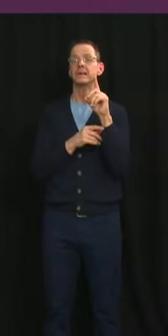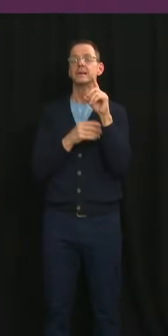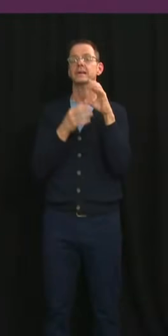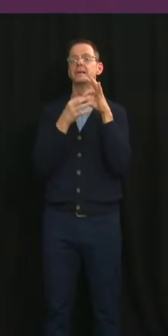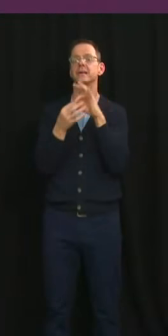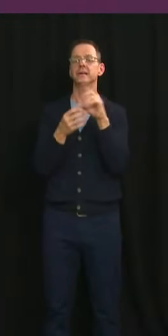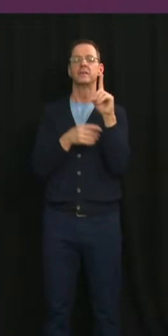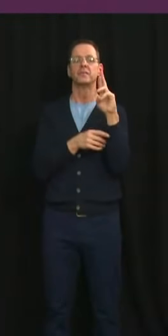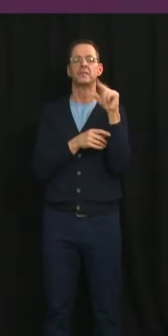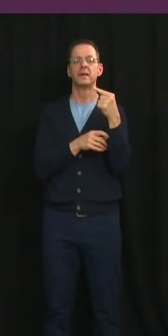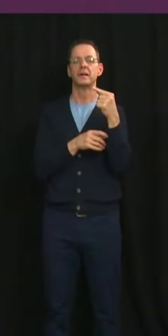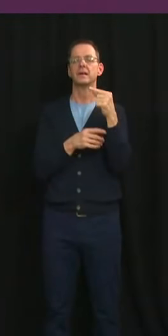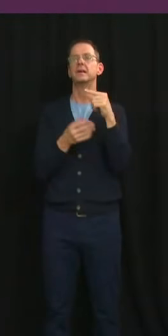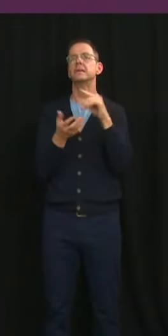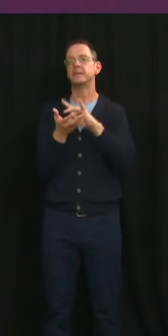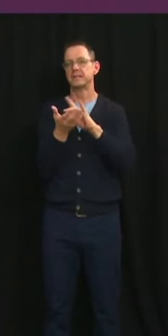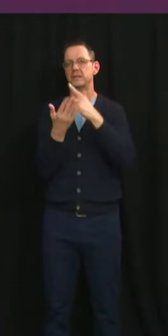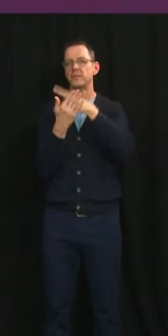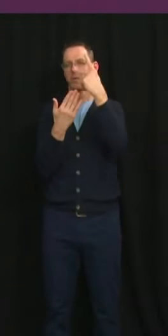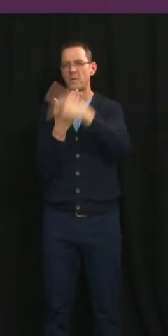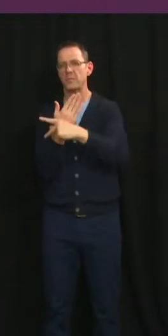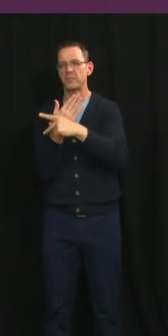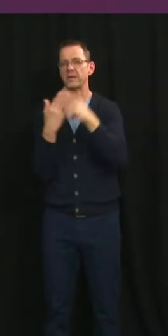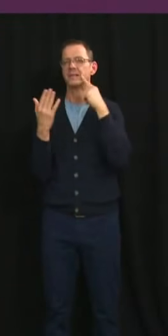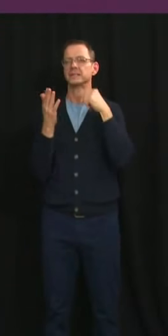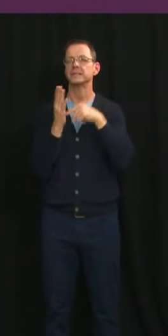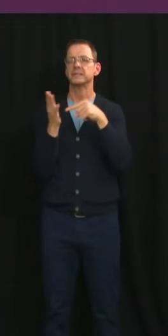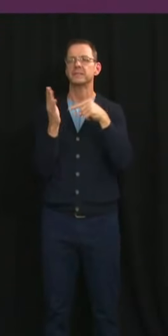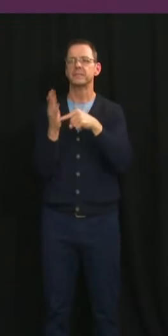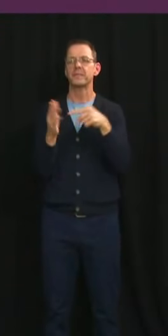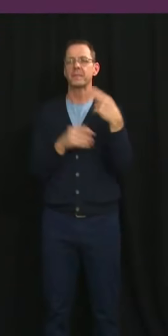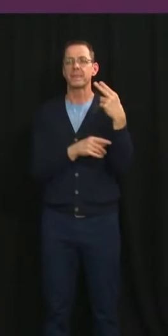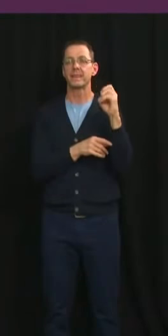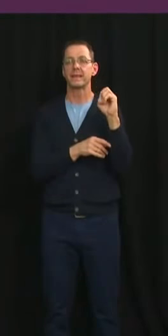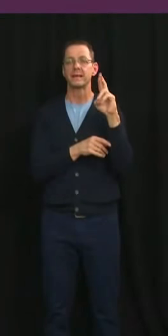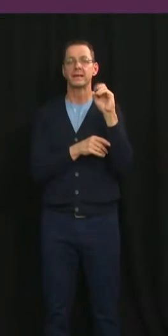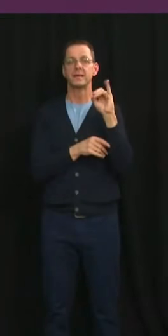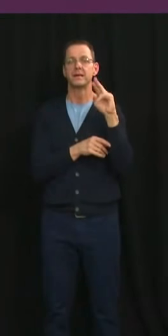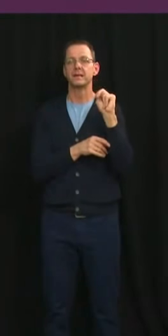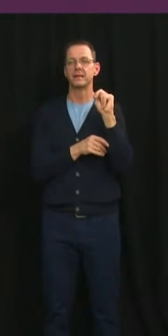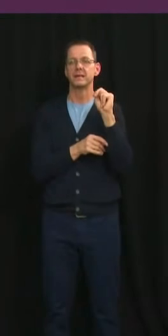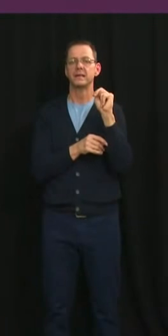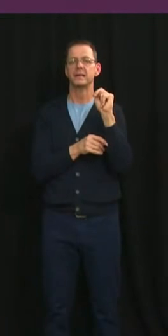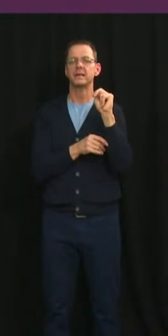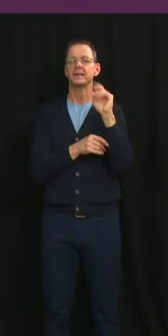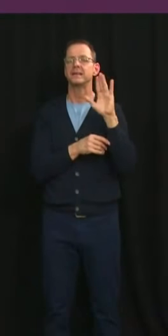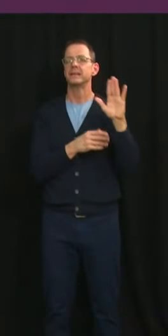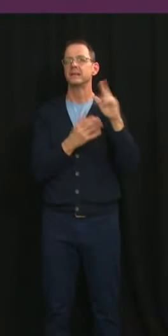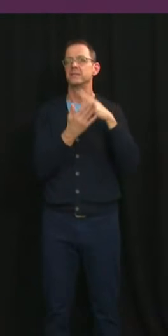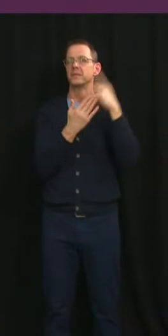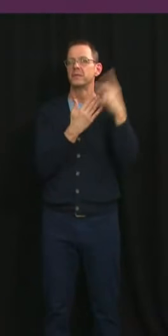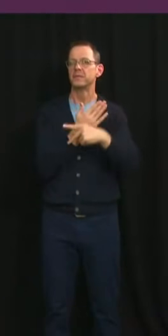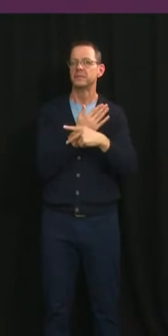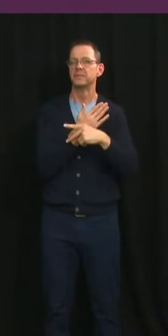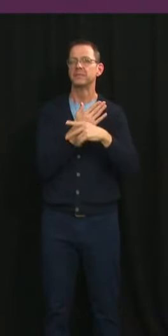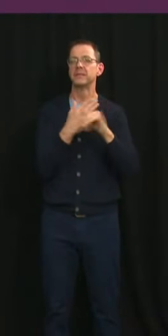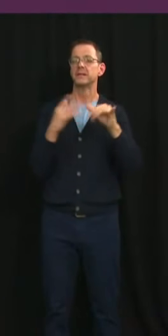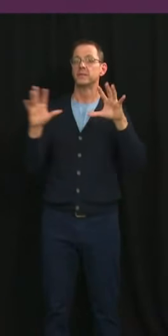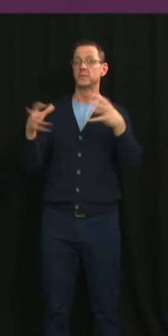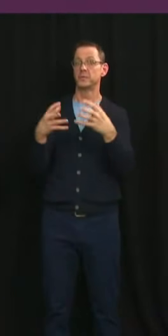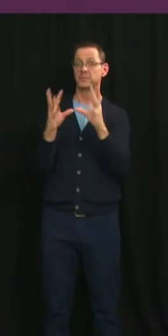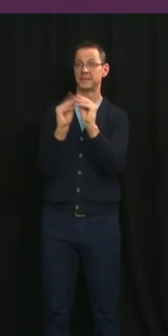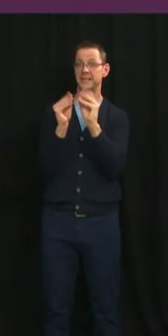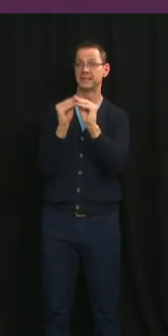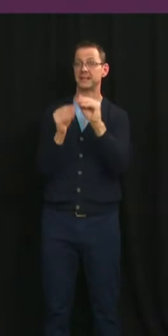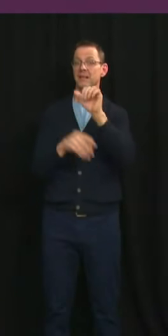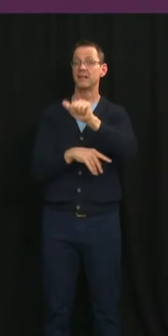heroin replacement programs, the group meetings like AA and NA. And by suspending all